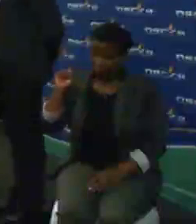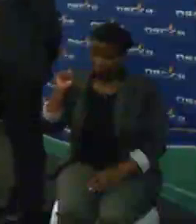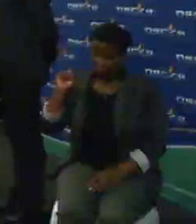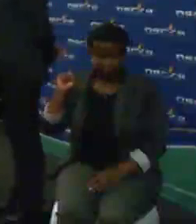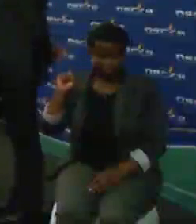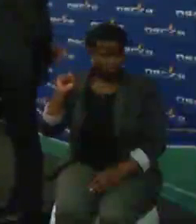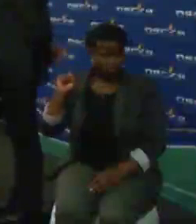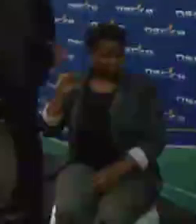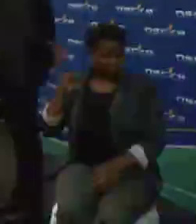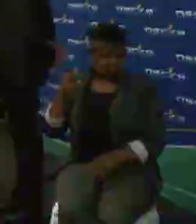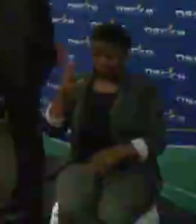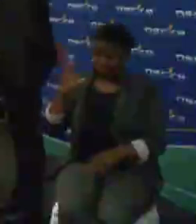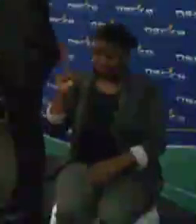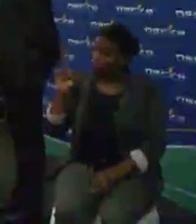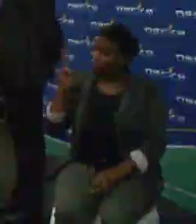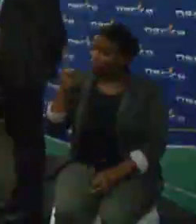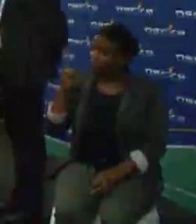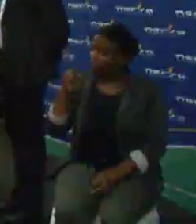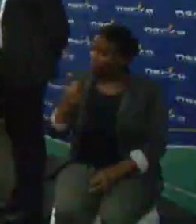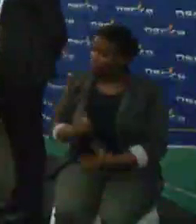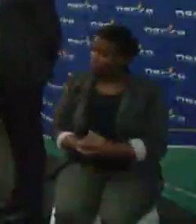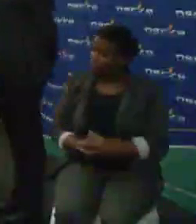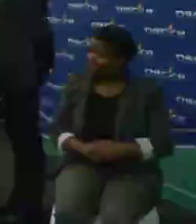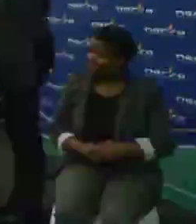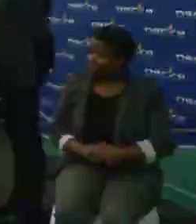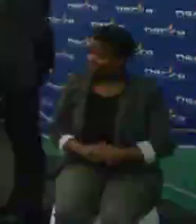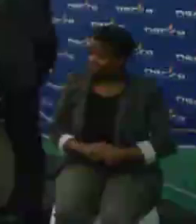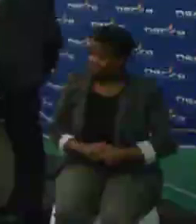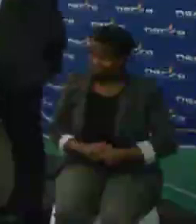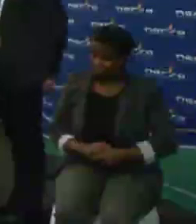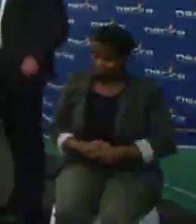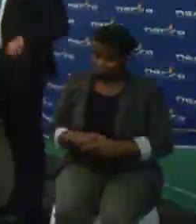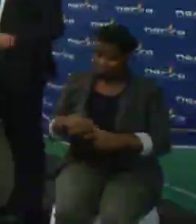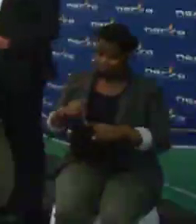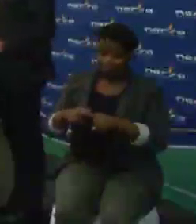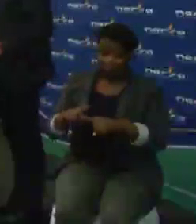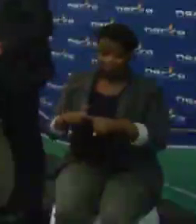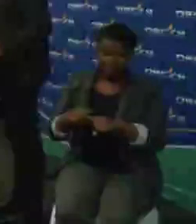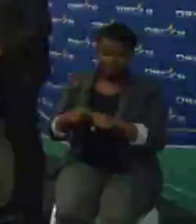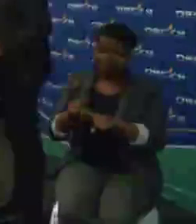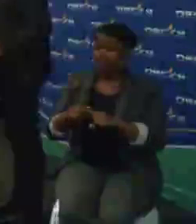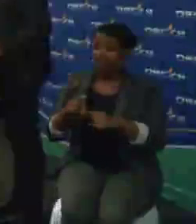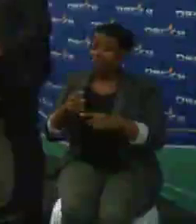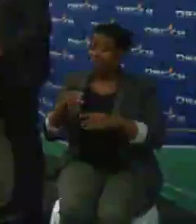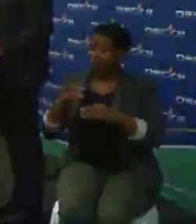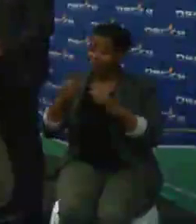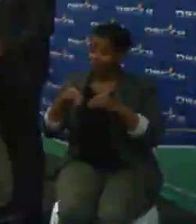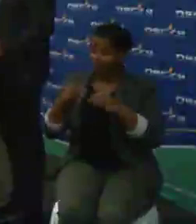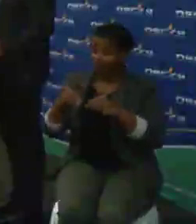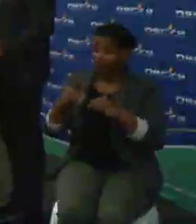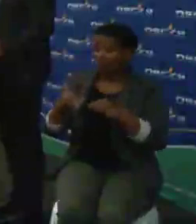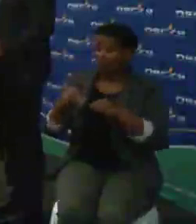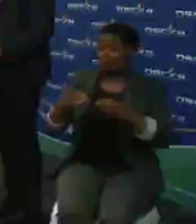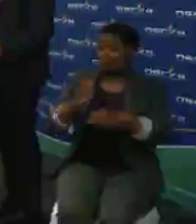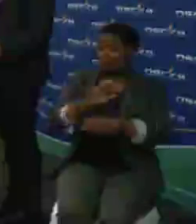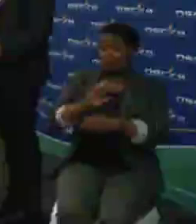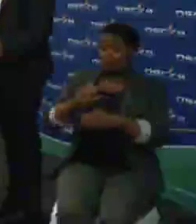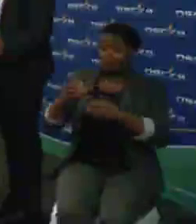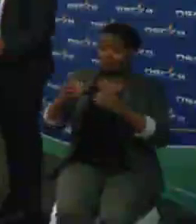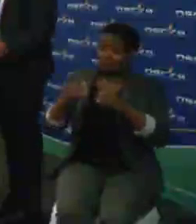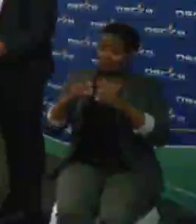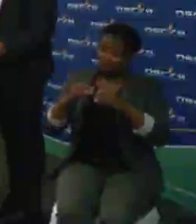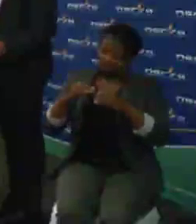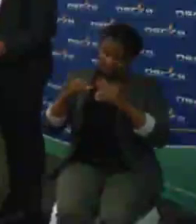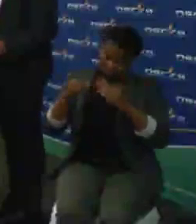Frederick Duplessis, and I represent Sakeli, which is an independent business community. That's it. Thank you,